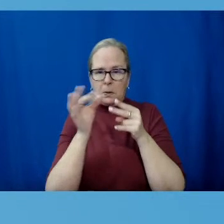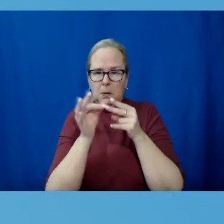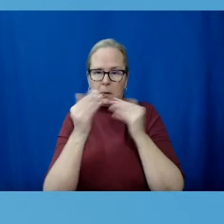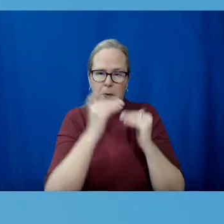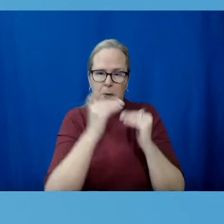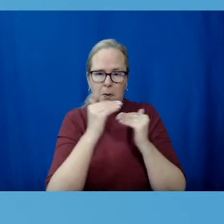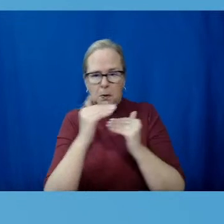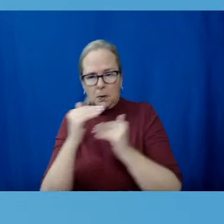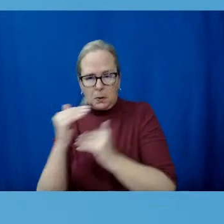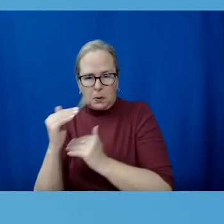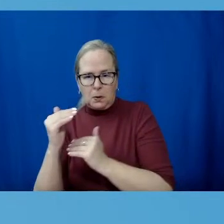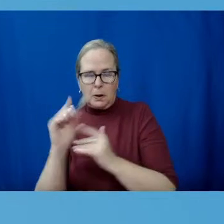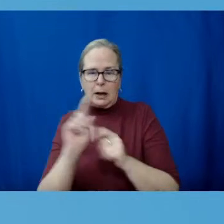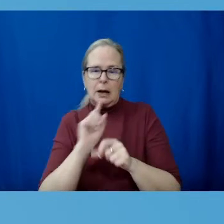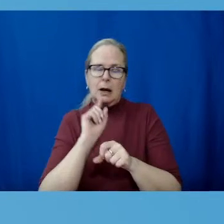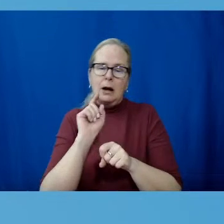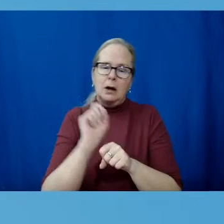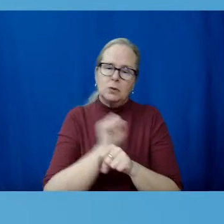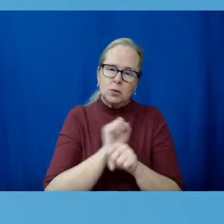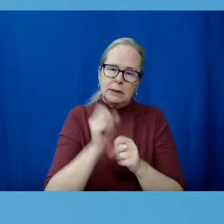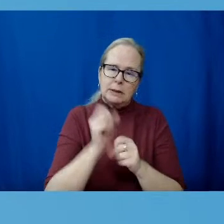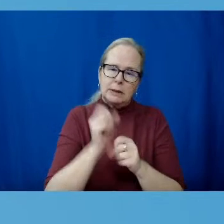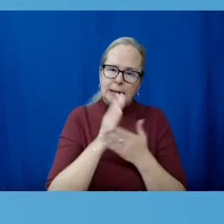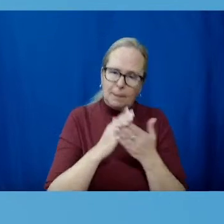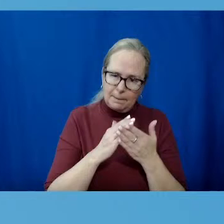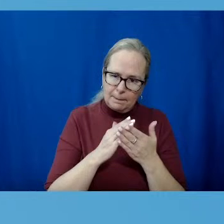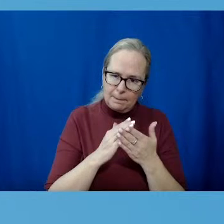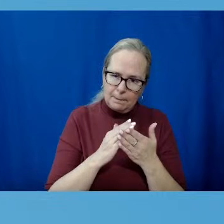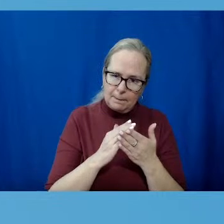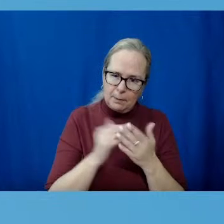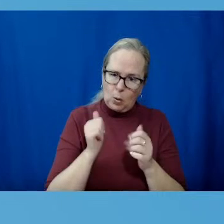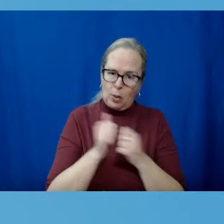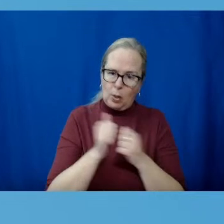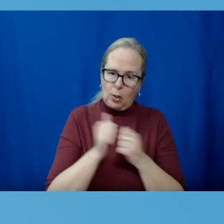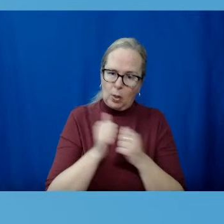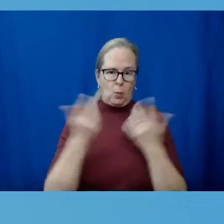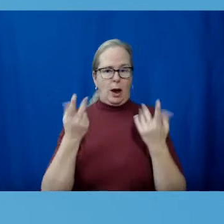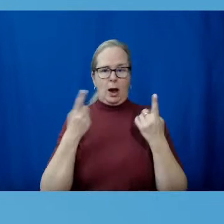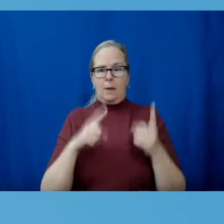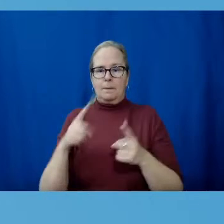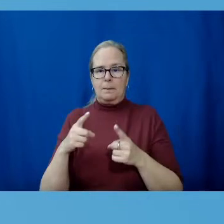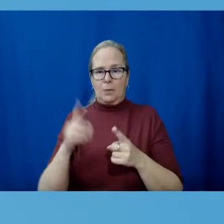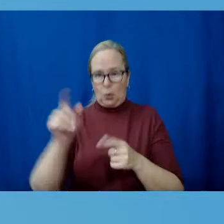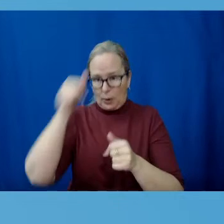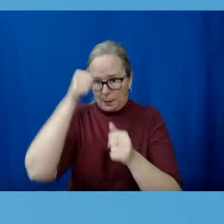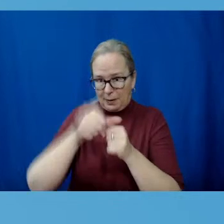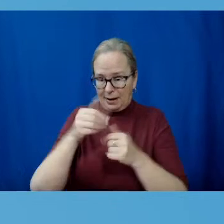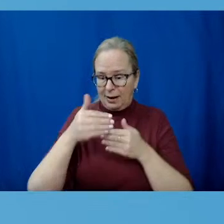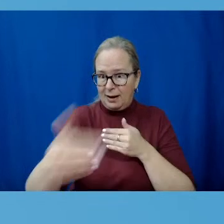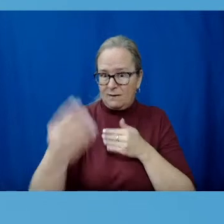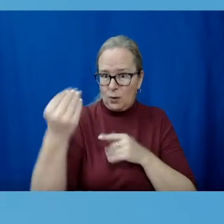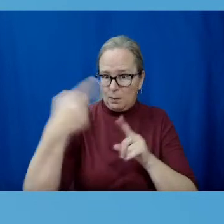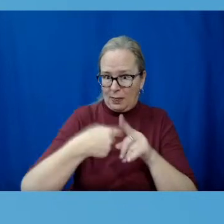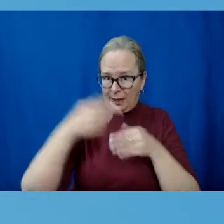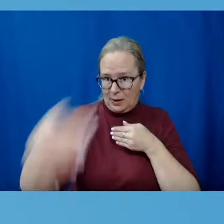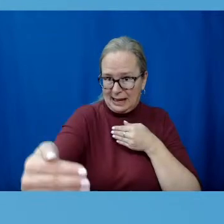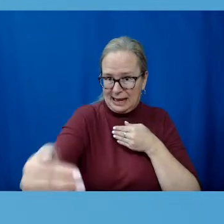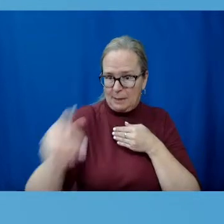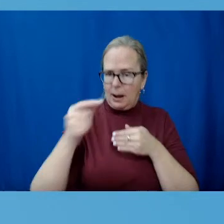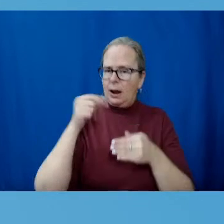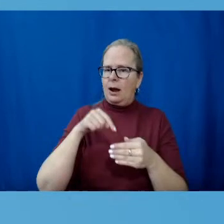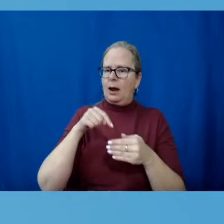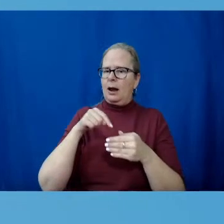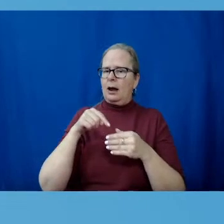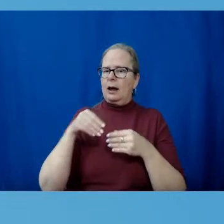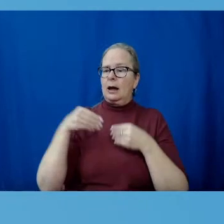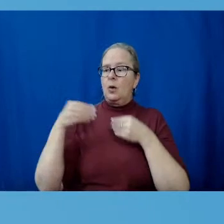of this nature, courts do give quite a bit of leeway to governments to be able to handle things like this. And the